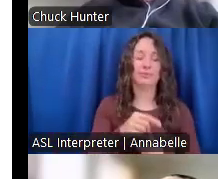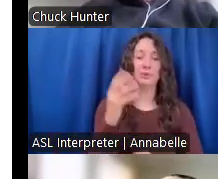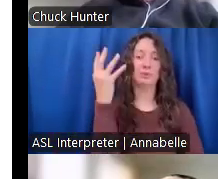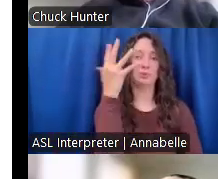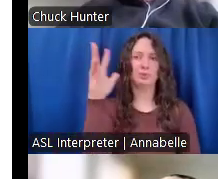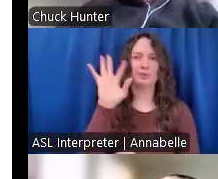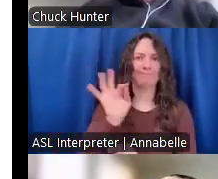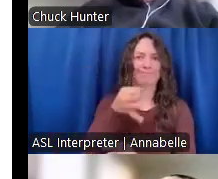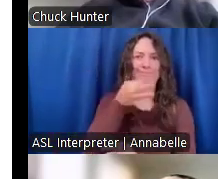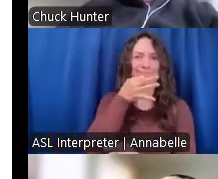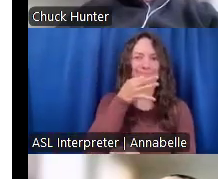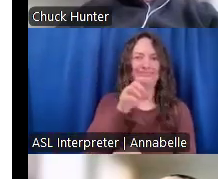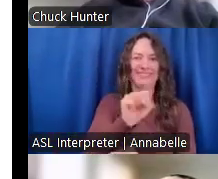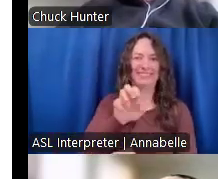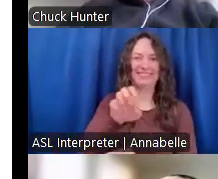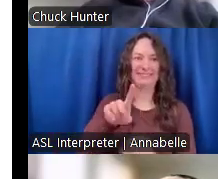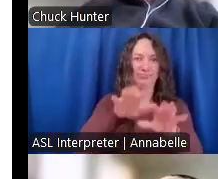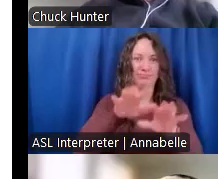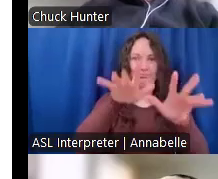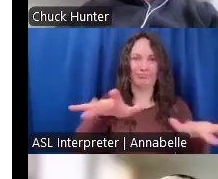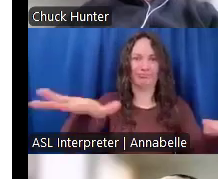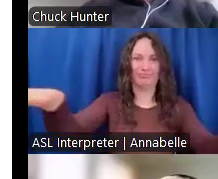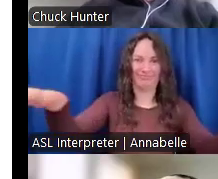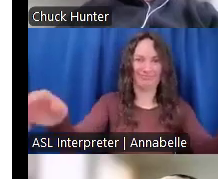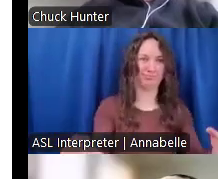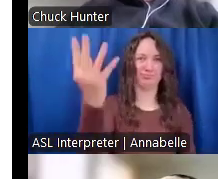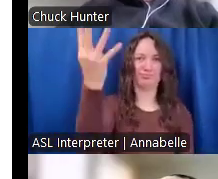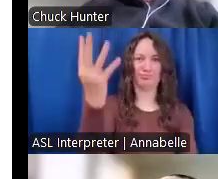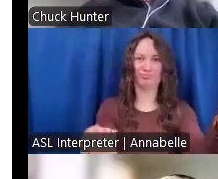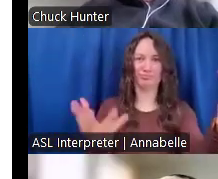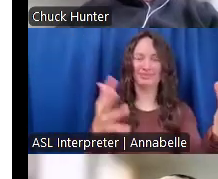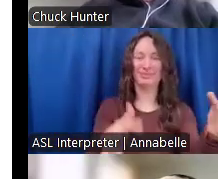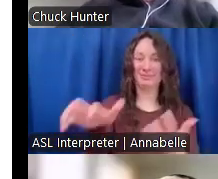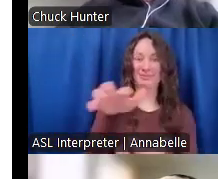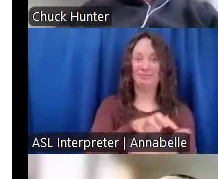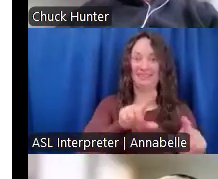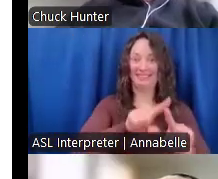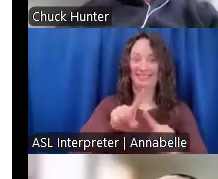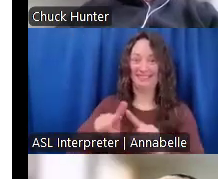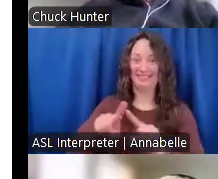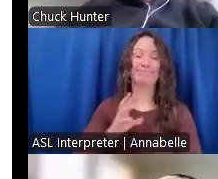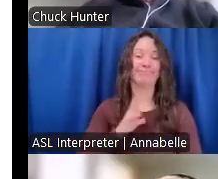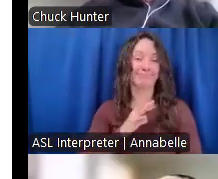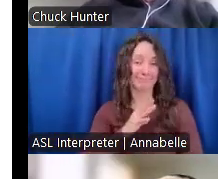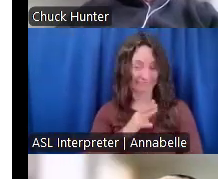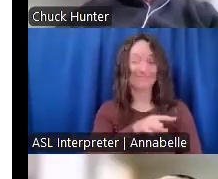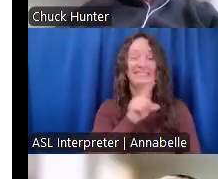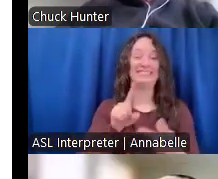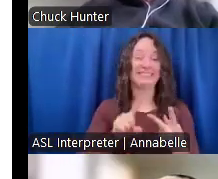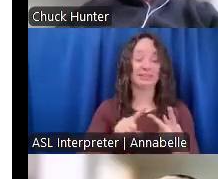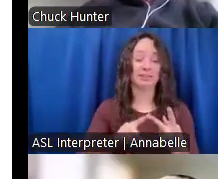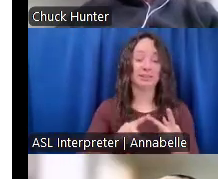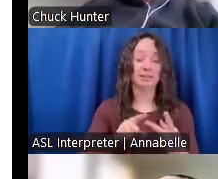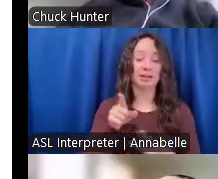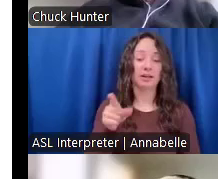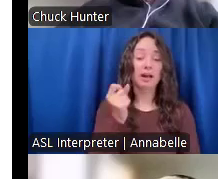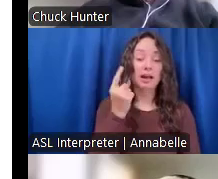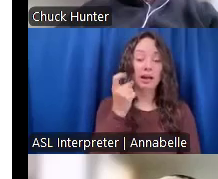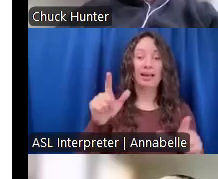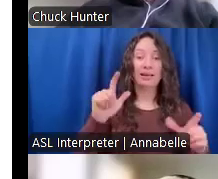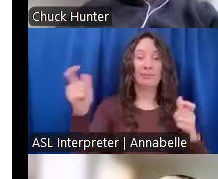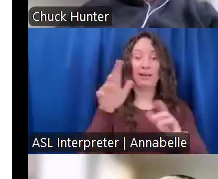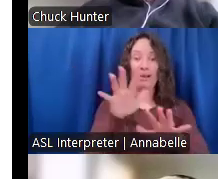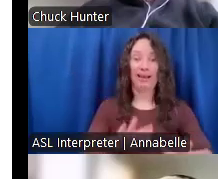scattered across the landscape, and so there's a lot of material. In addition, because they occur across such large areas,